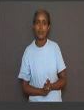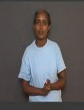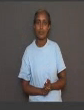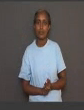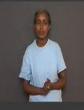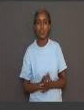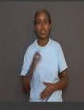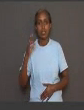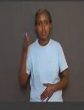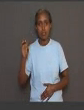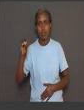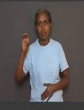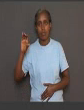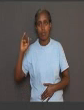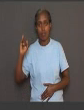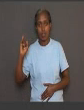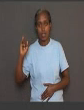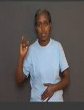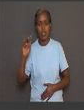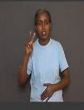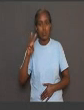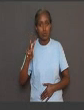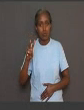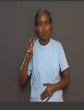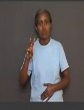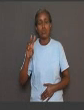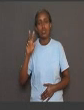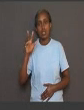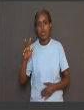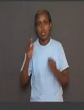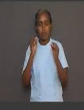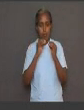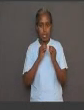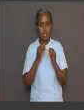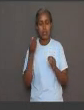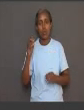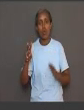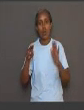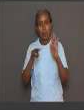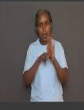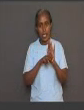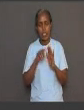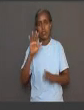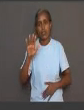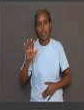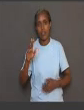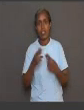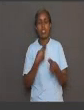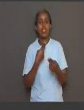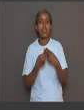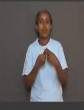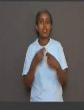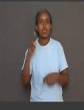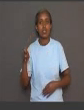The foci are at 2, 3 plus or minus 5 times the